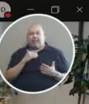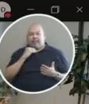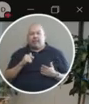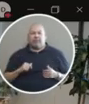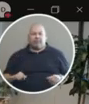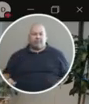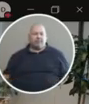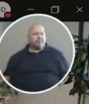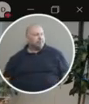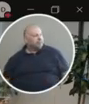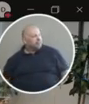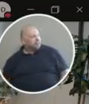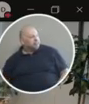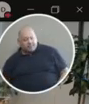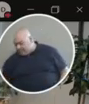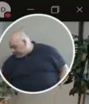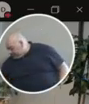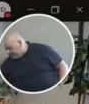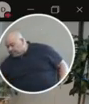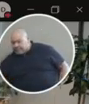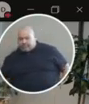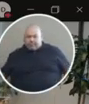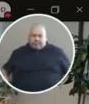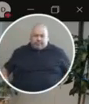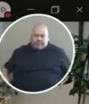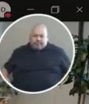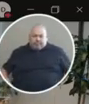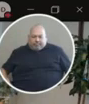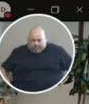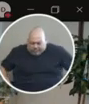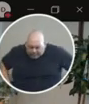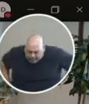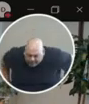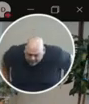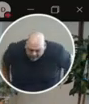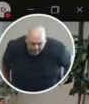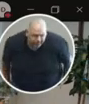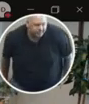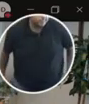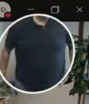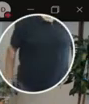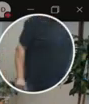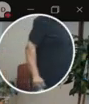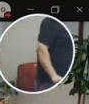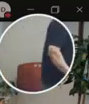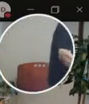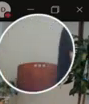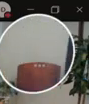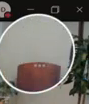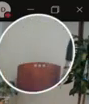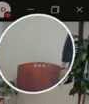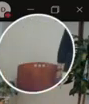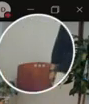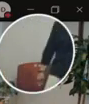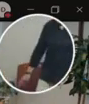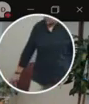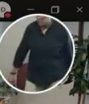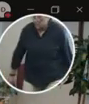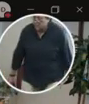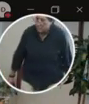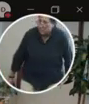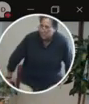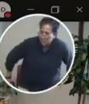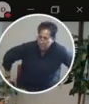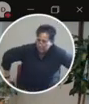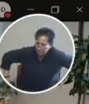you. All right. Representative Rivera, or did you want to wait for Carla's answer? Thank you. No, that's fine. Thank you.